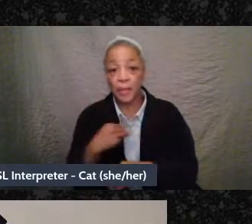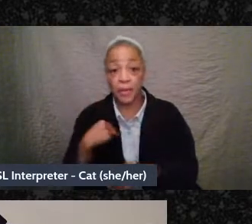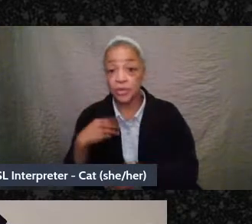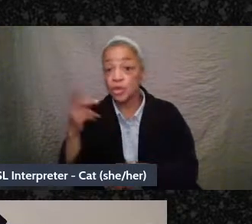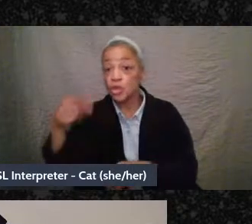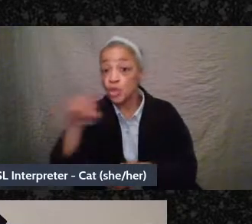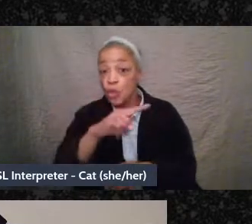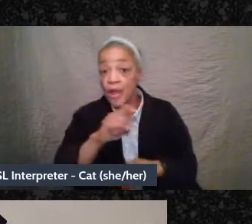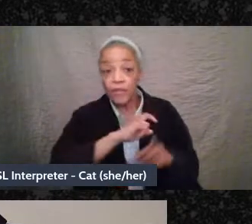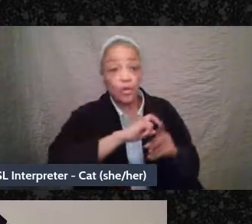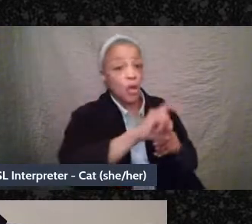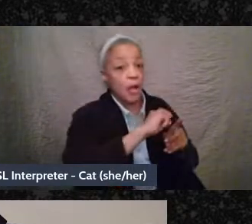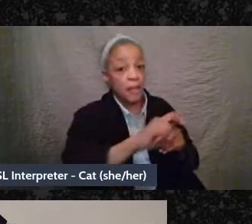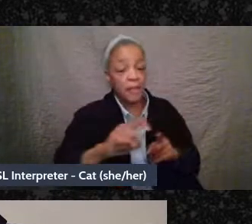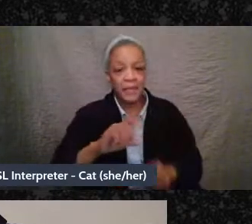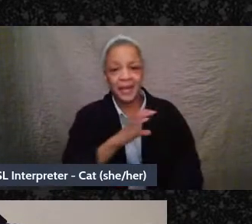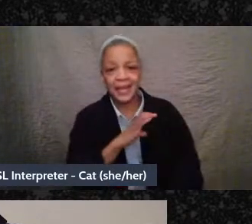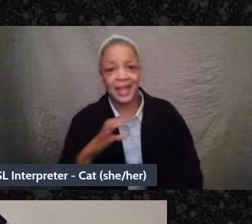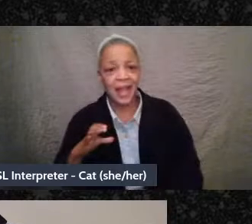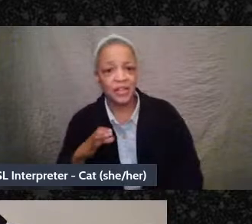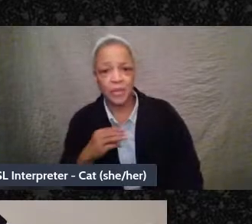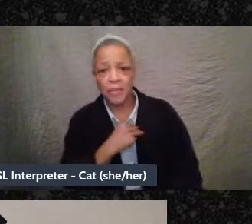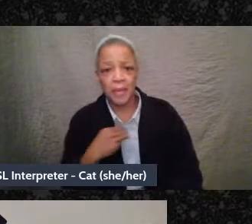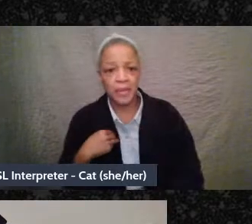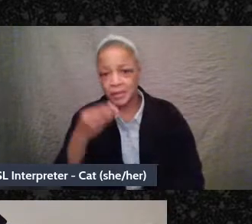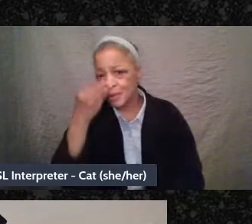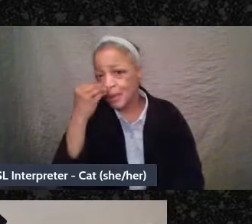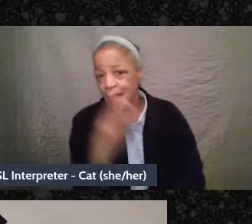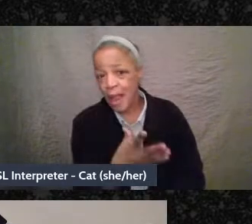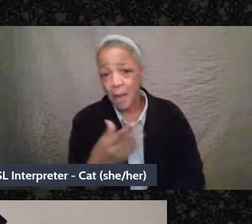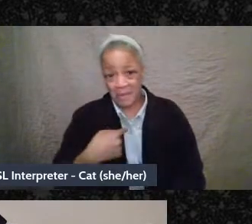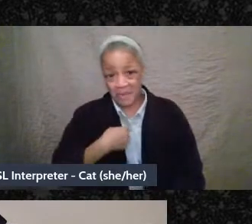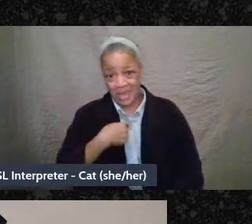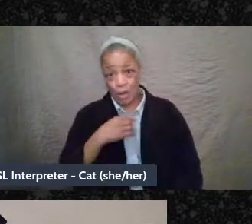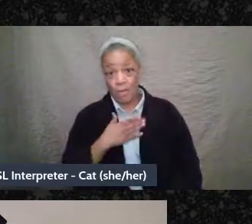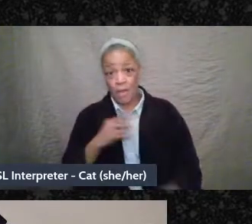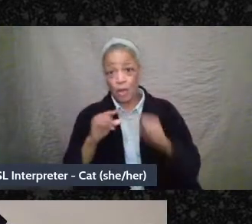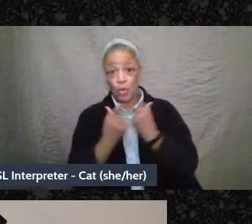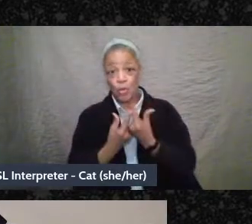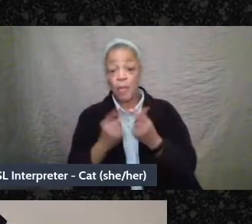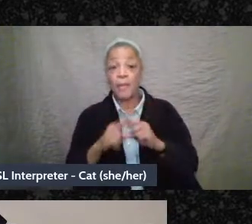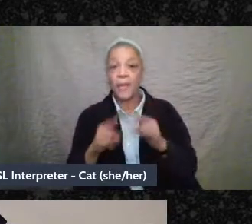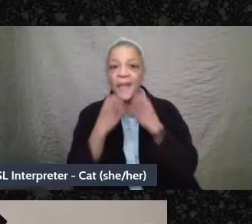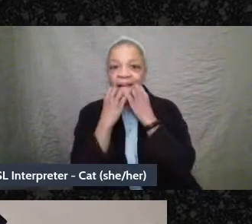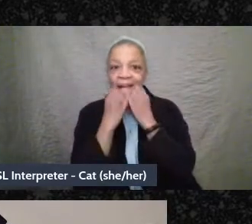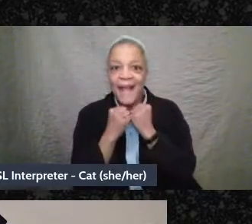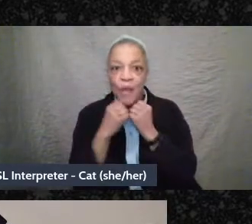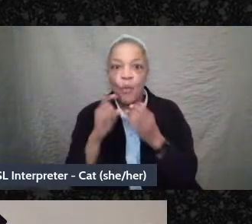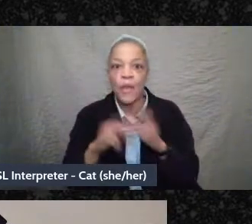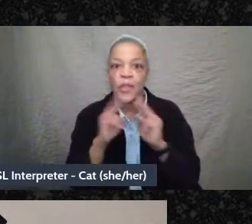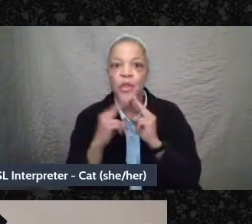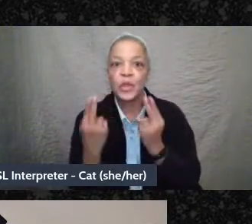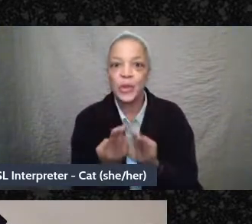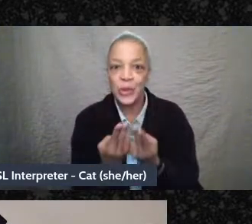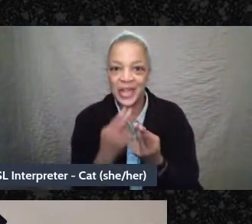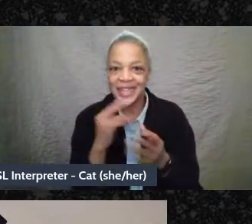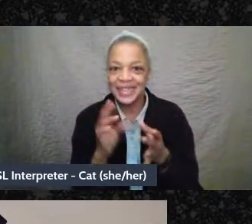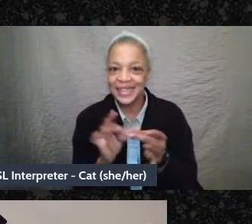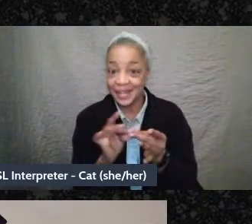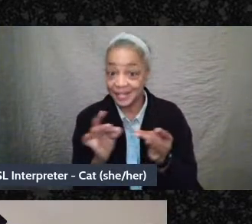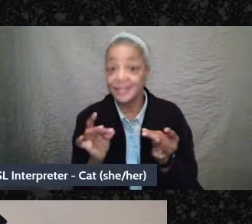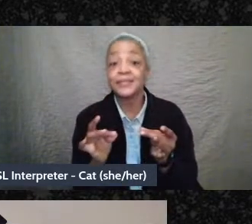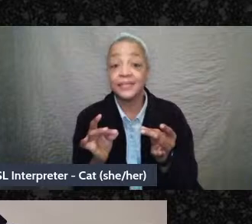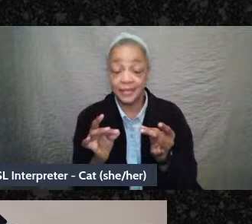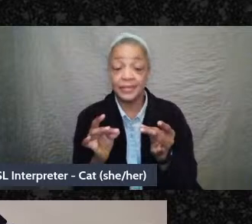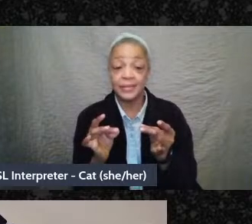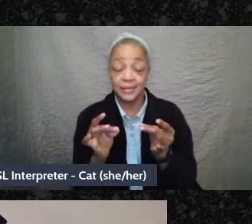like, council members don't care, you know, what me or my relatively small group think, but they do care what this union with like all its membership who turn out to reelect them